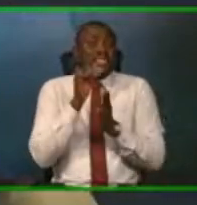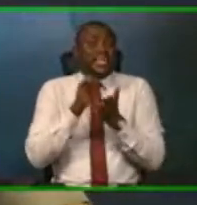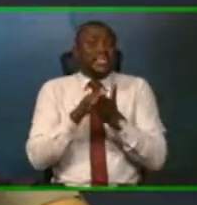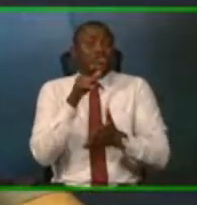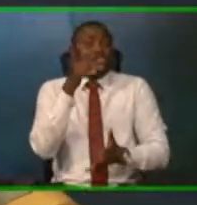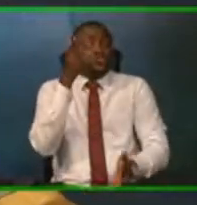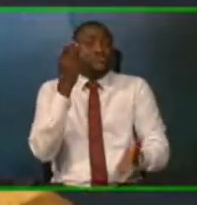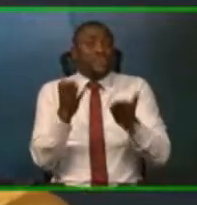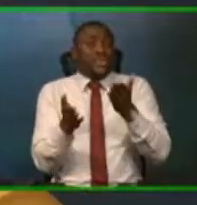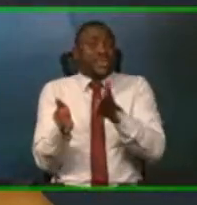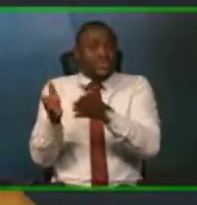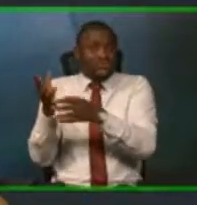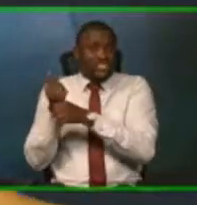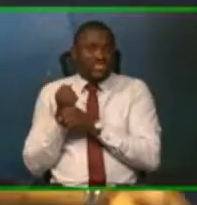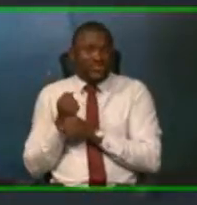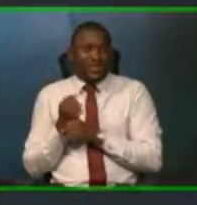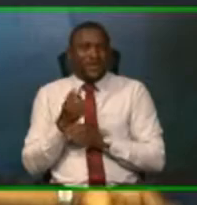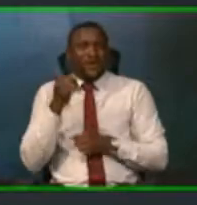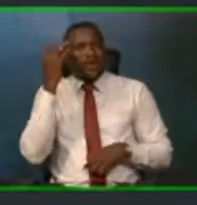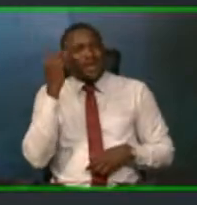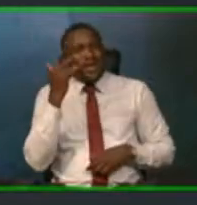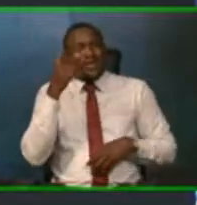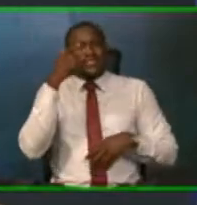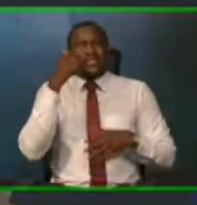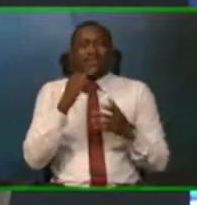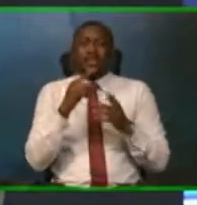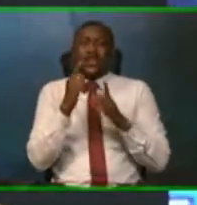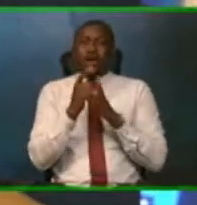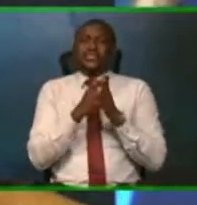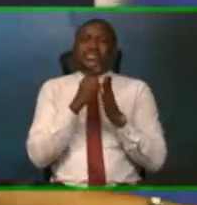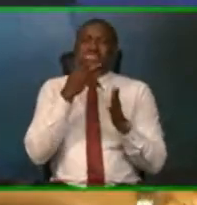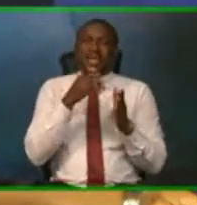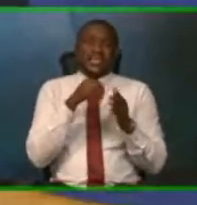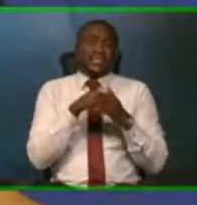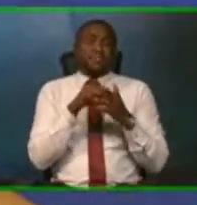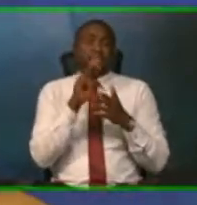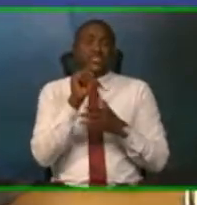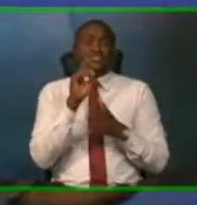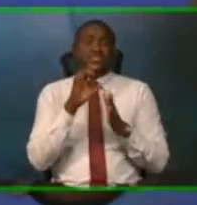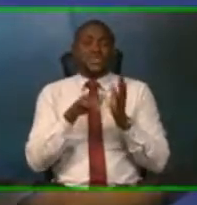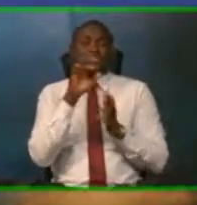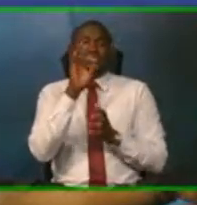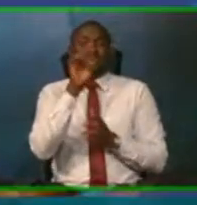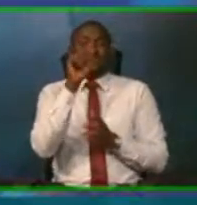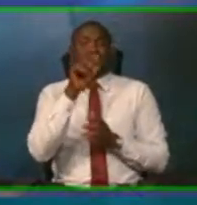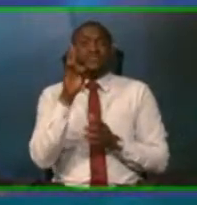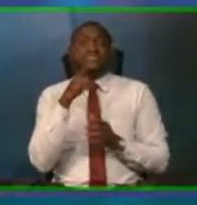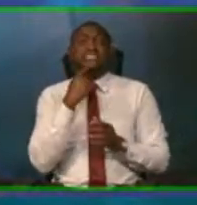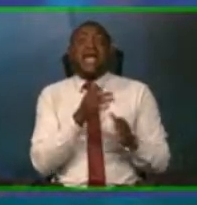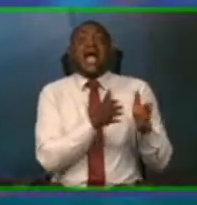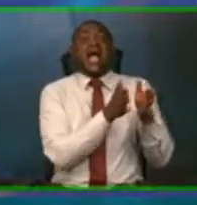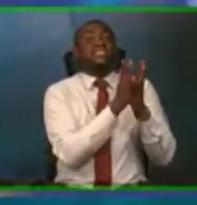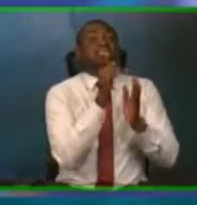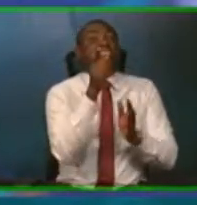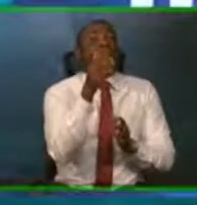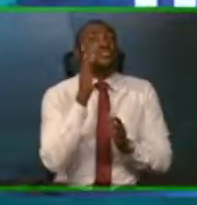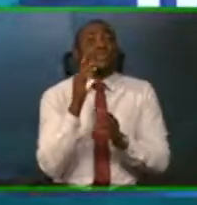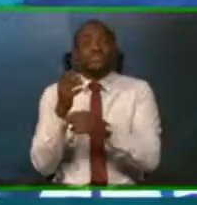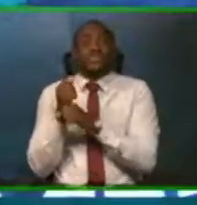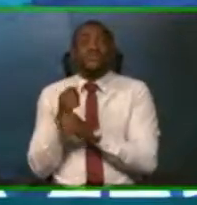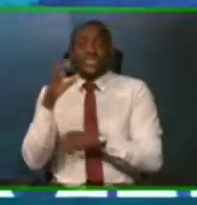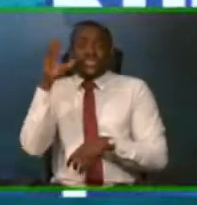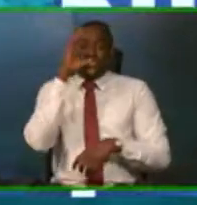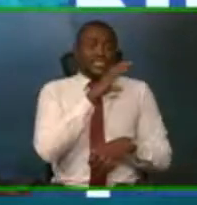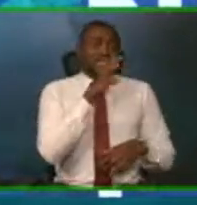receive. Because the law is in Matthew chapter 7 from verse 7. It says, ask and you shall receive. Seek